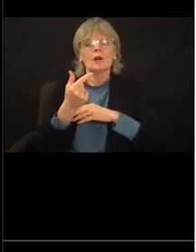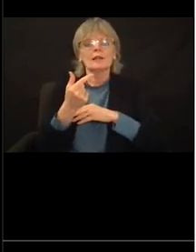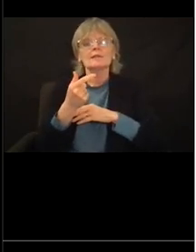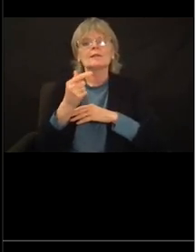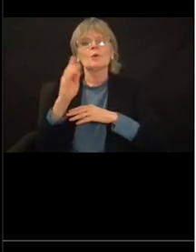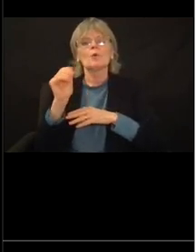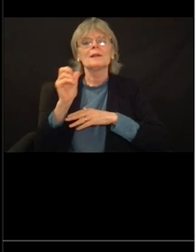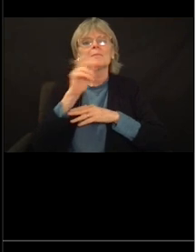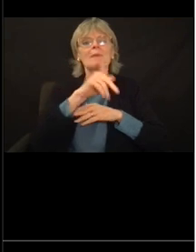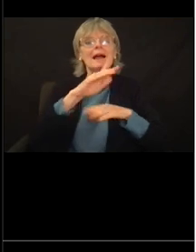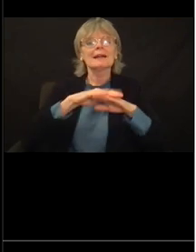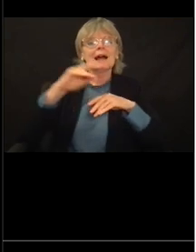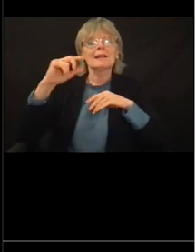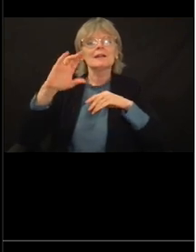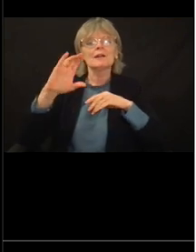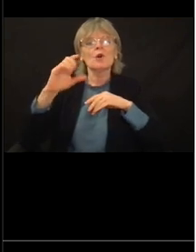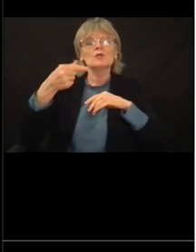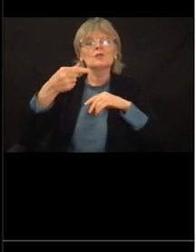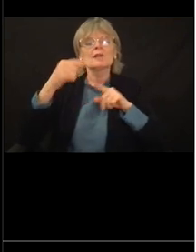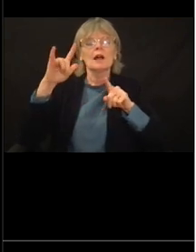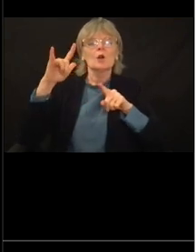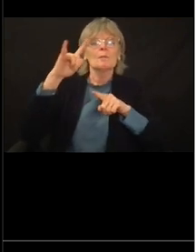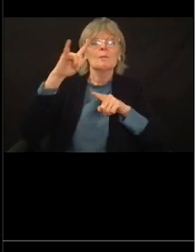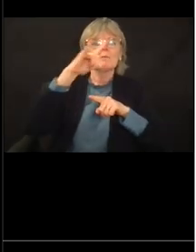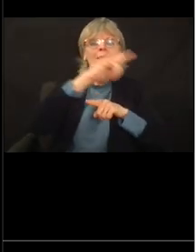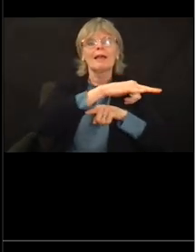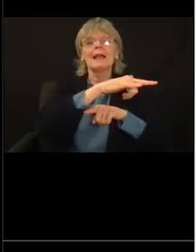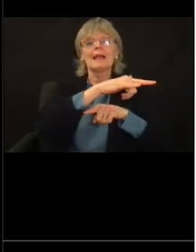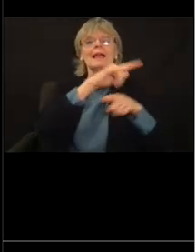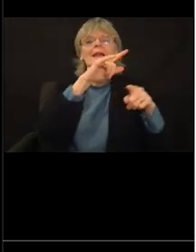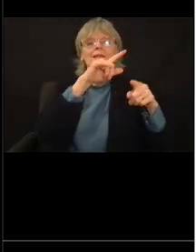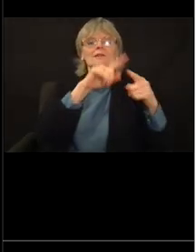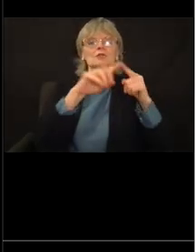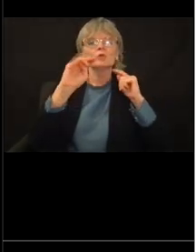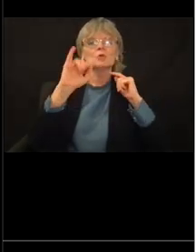Coast Guard plane to Midway, where they were released back into the wild.